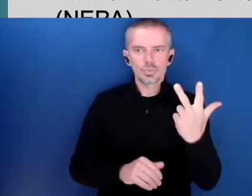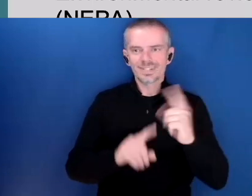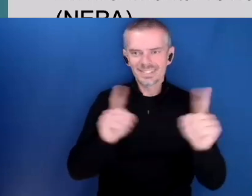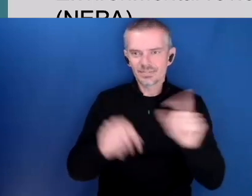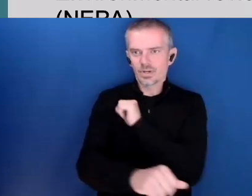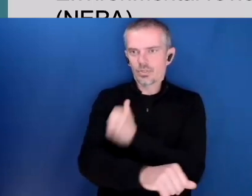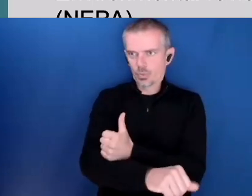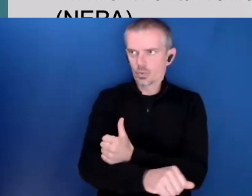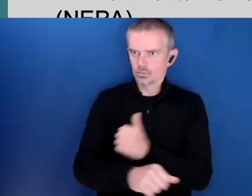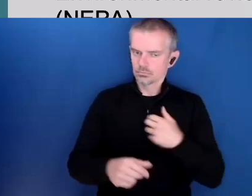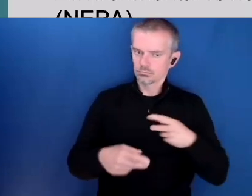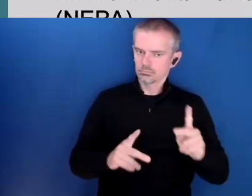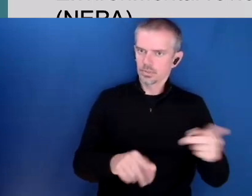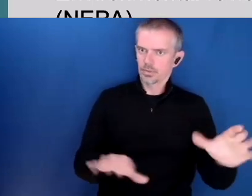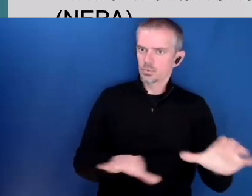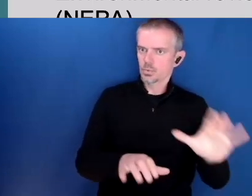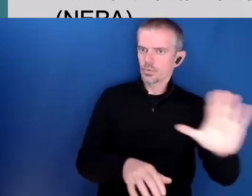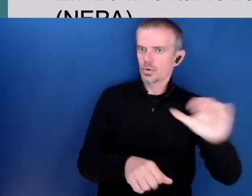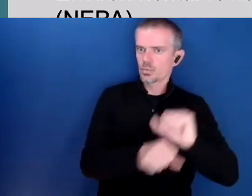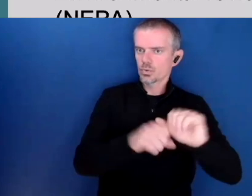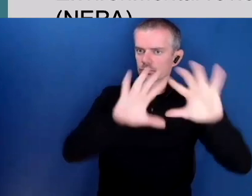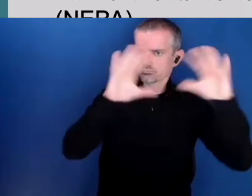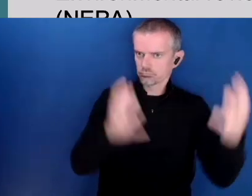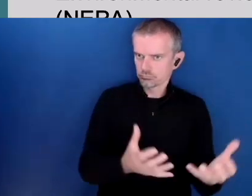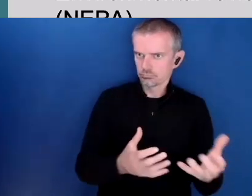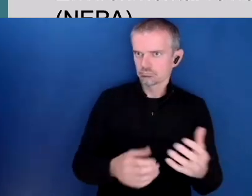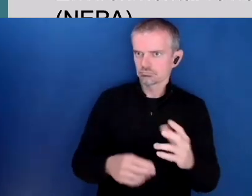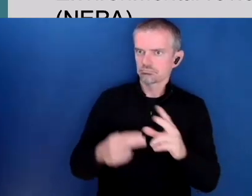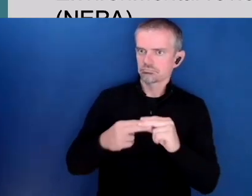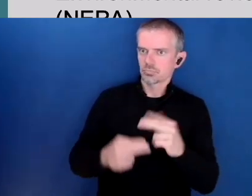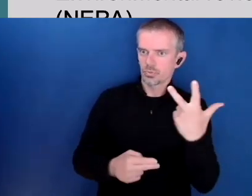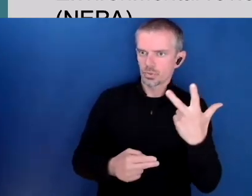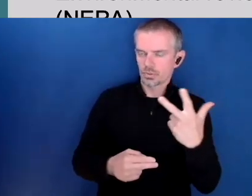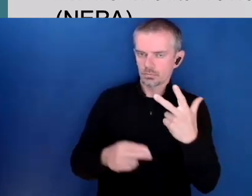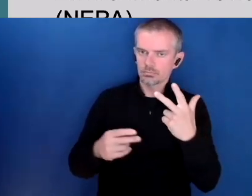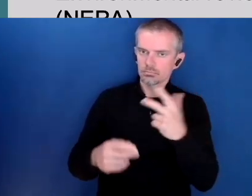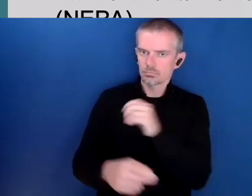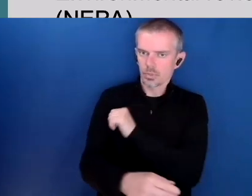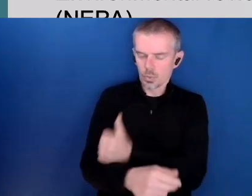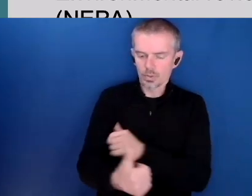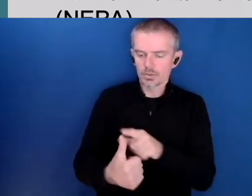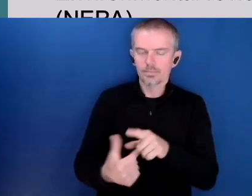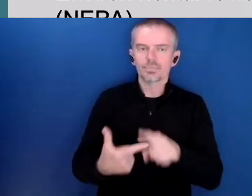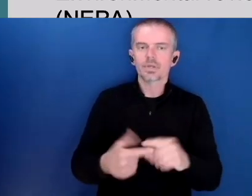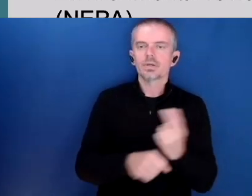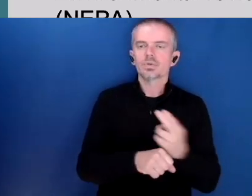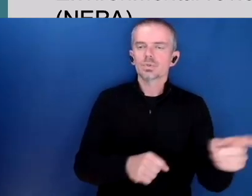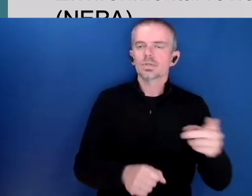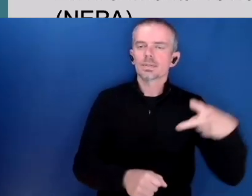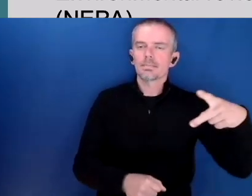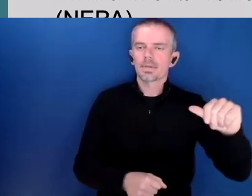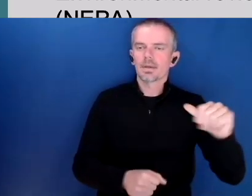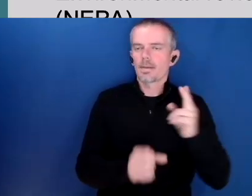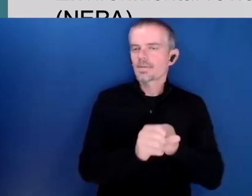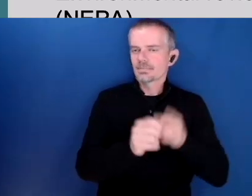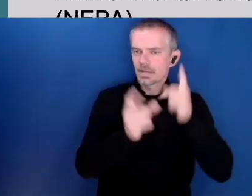encapsulate the full scope of work that project envisions. It uses a participating agreement. And then in terms of funding, I wasn't able to